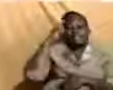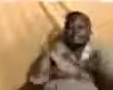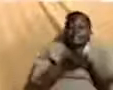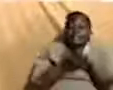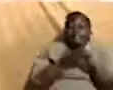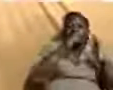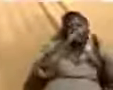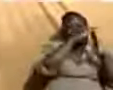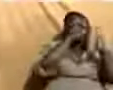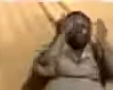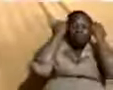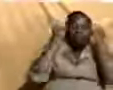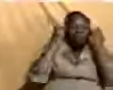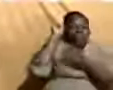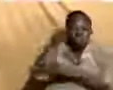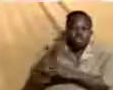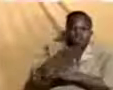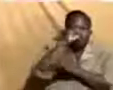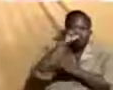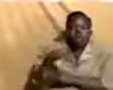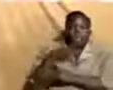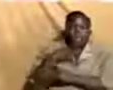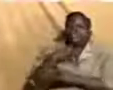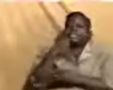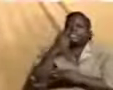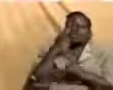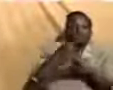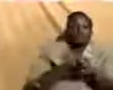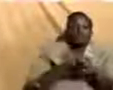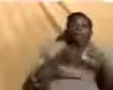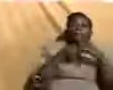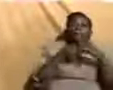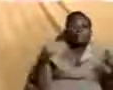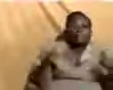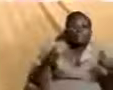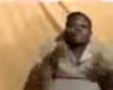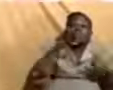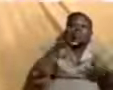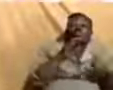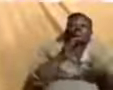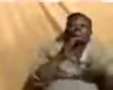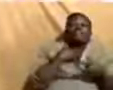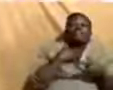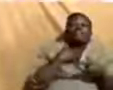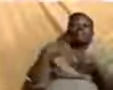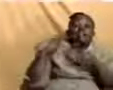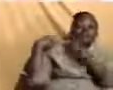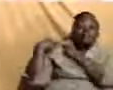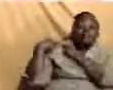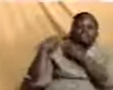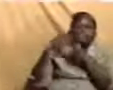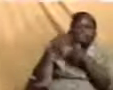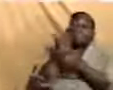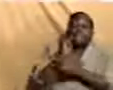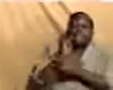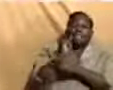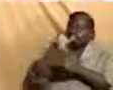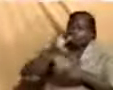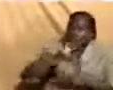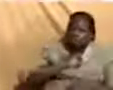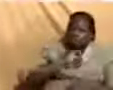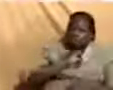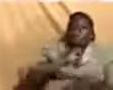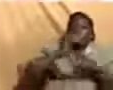wrong. But then, as I said at the very beginning, you are not bound by the decisions of anybody, not even your own